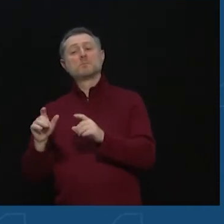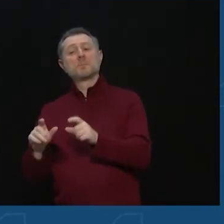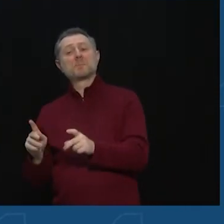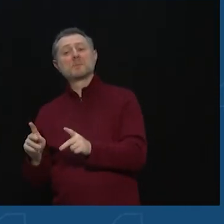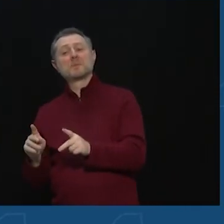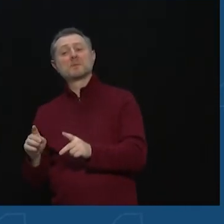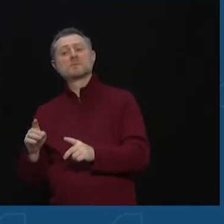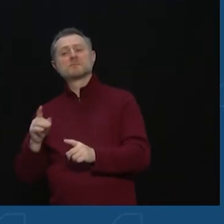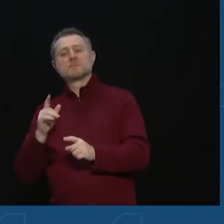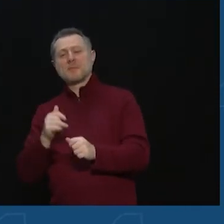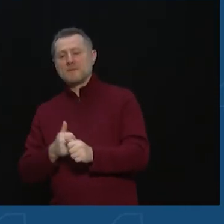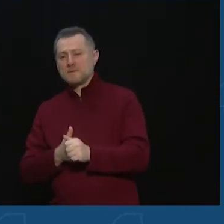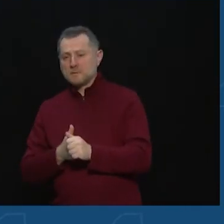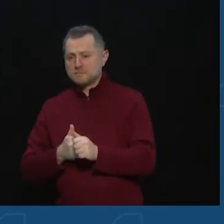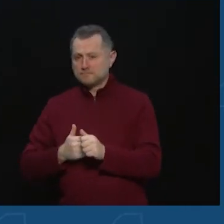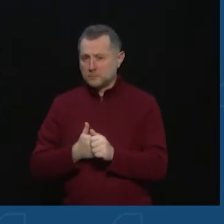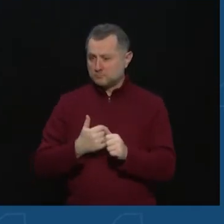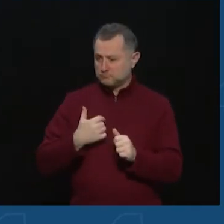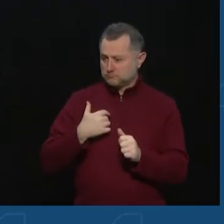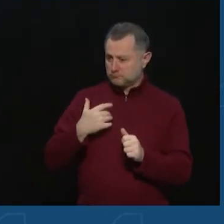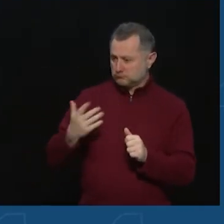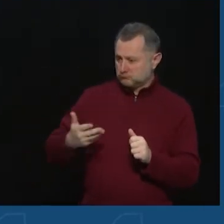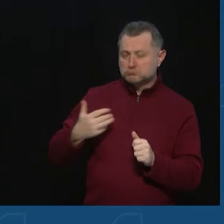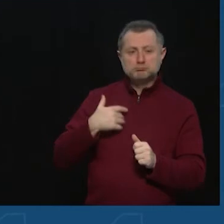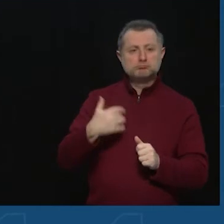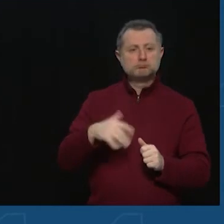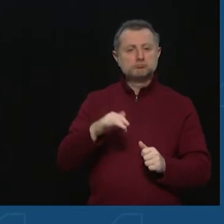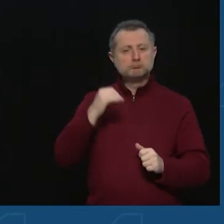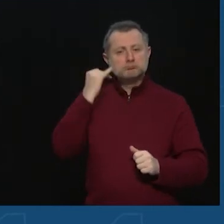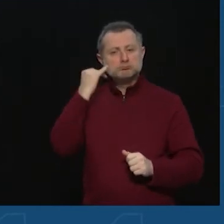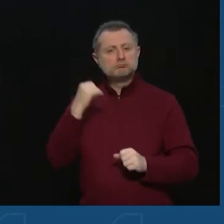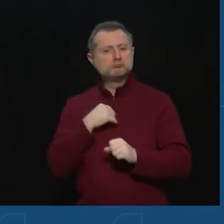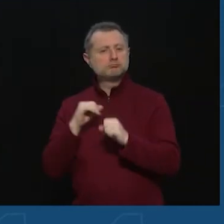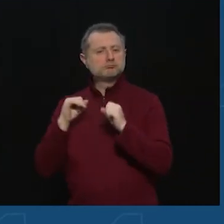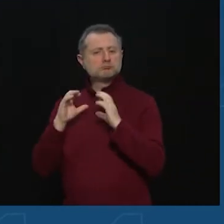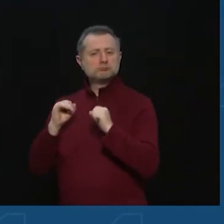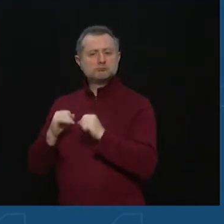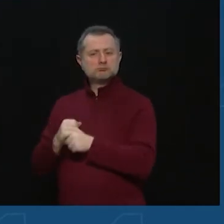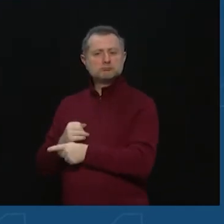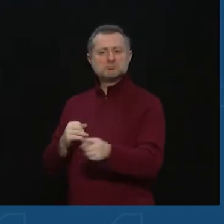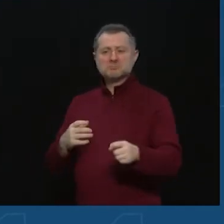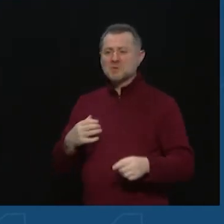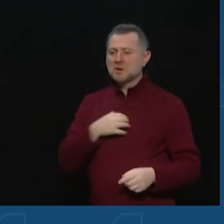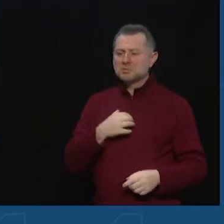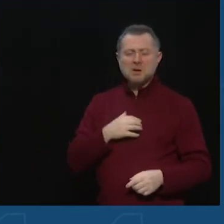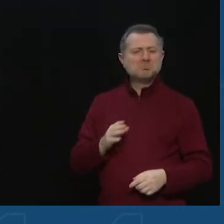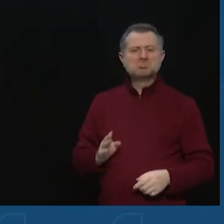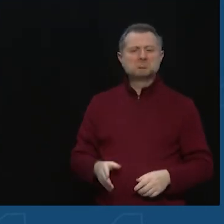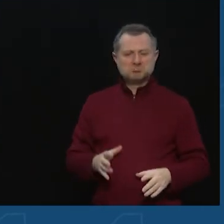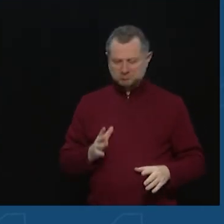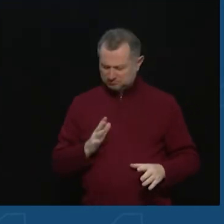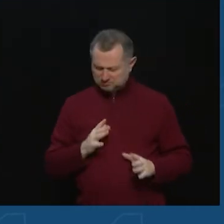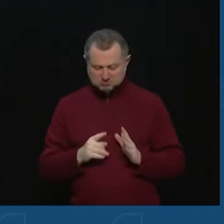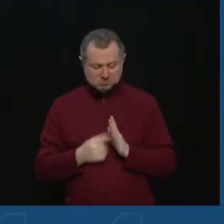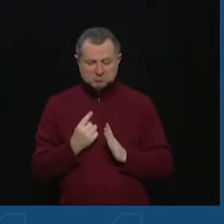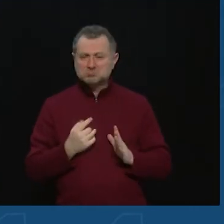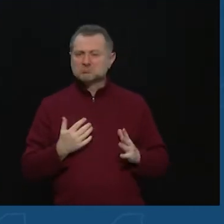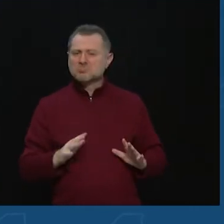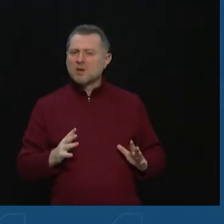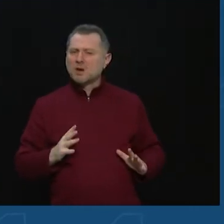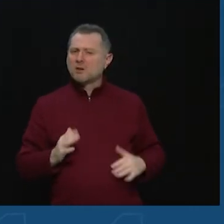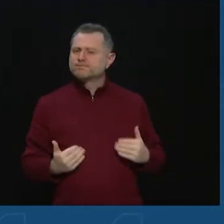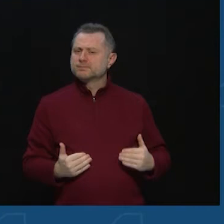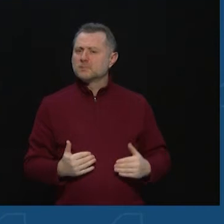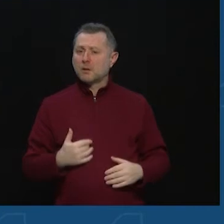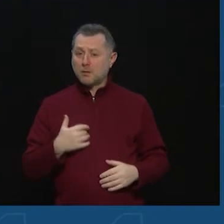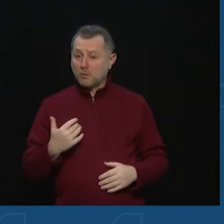like. It's incredible what they go through. Never a word of complaint, never ever. Always out there, so willing